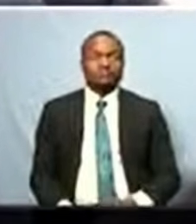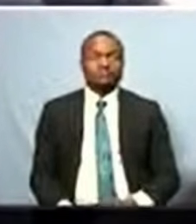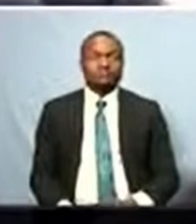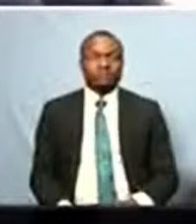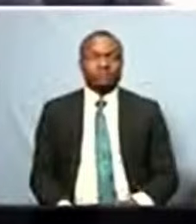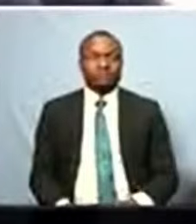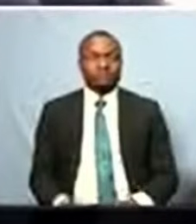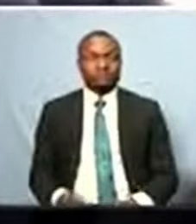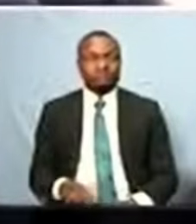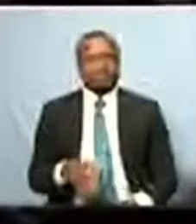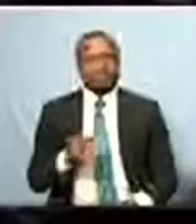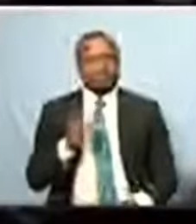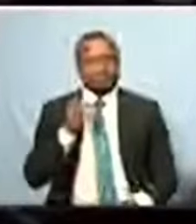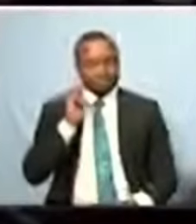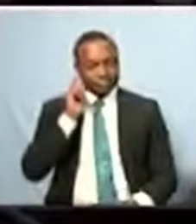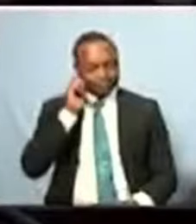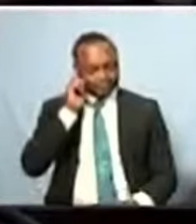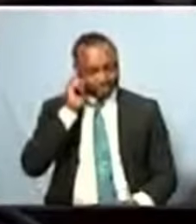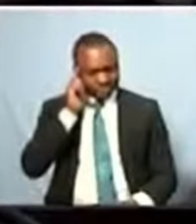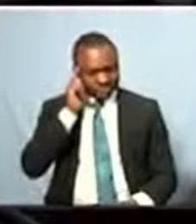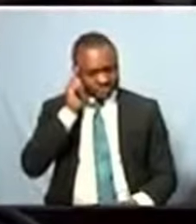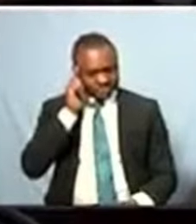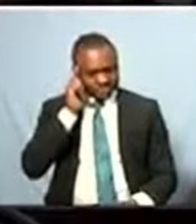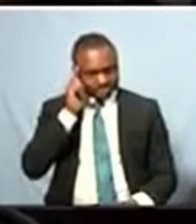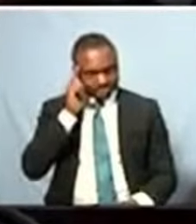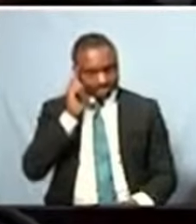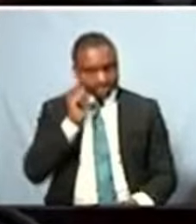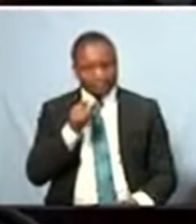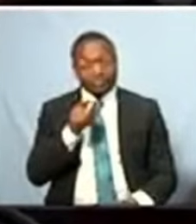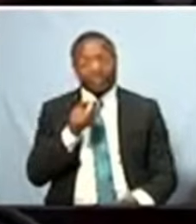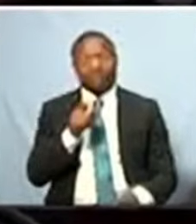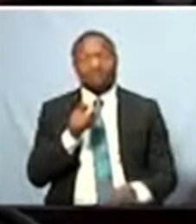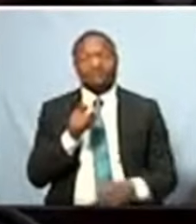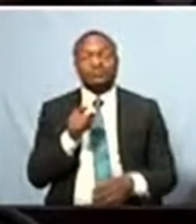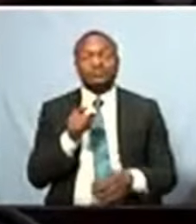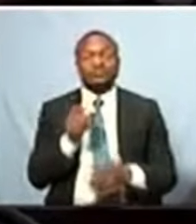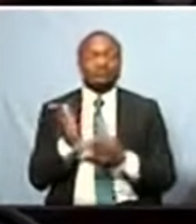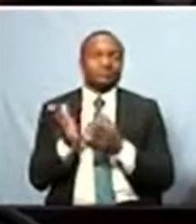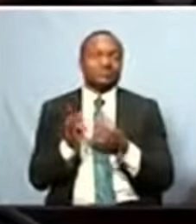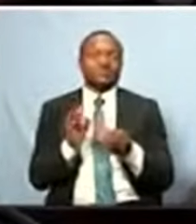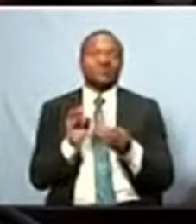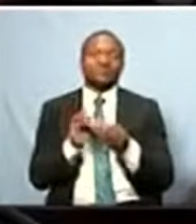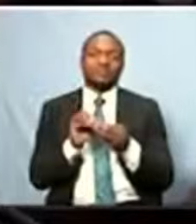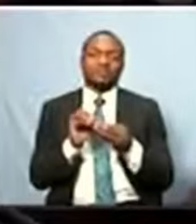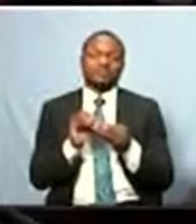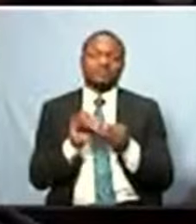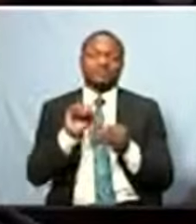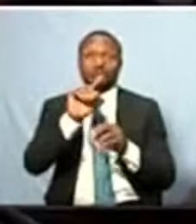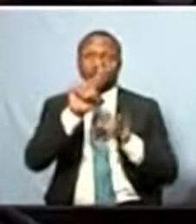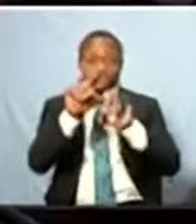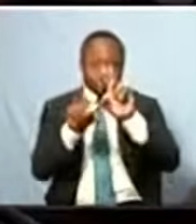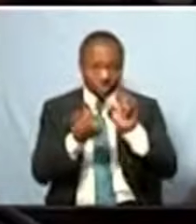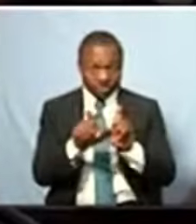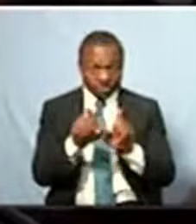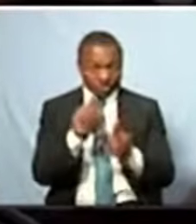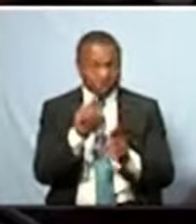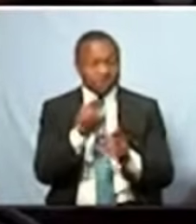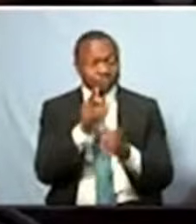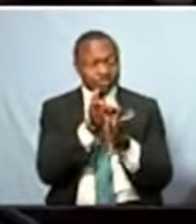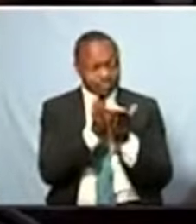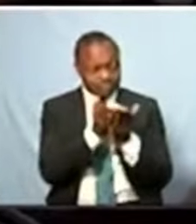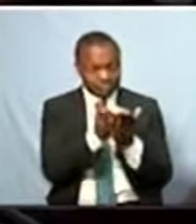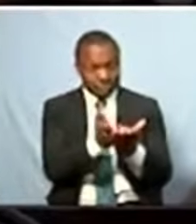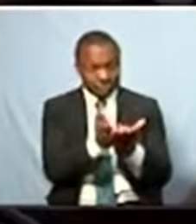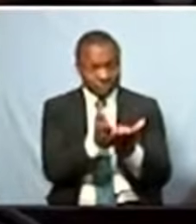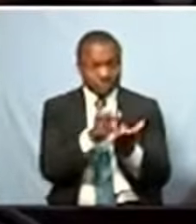I think you're actually opening up to more questions, because you submitted